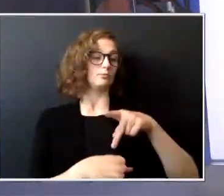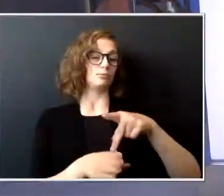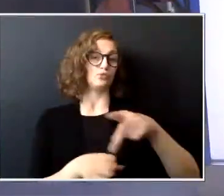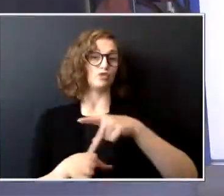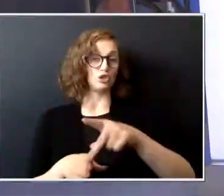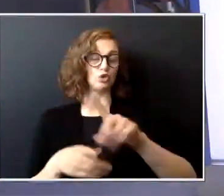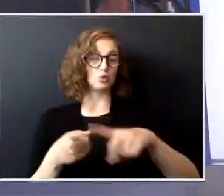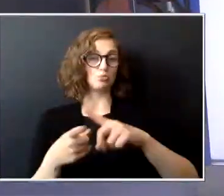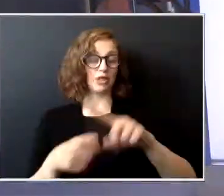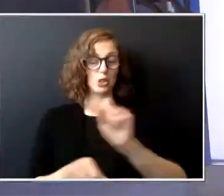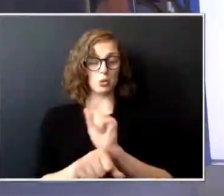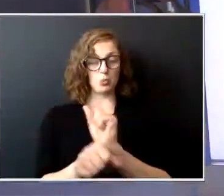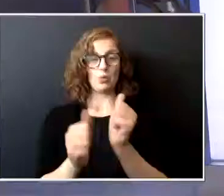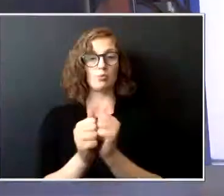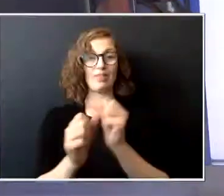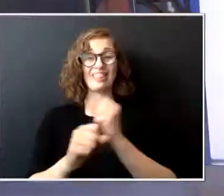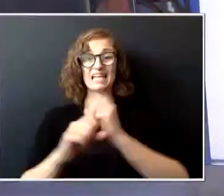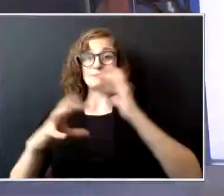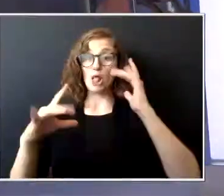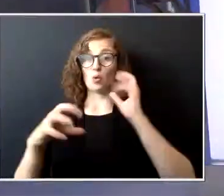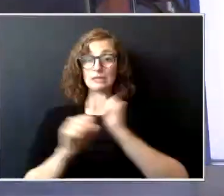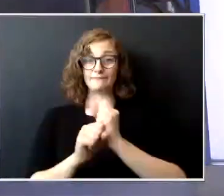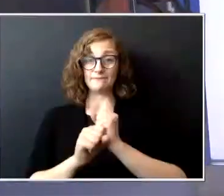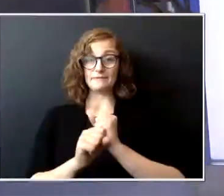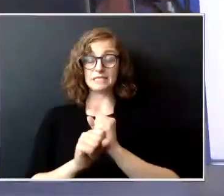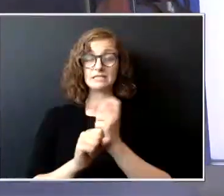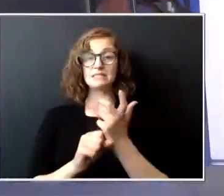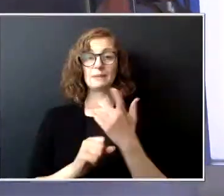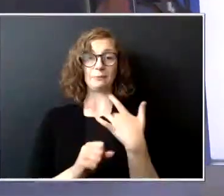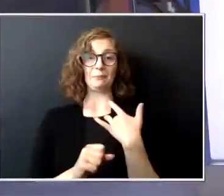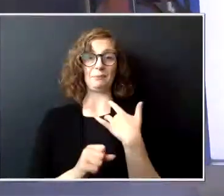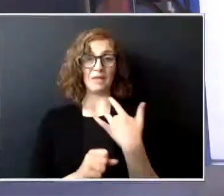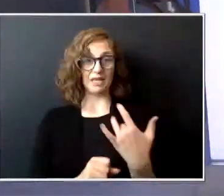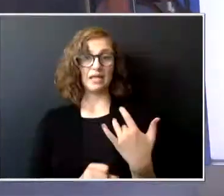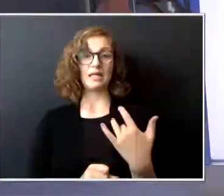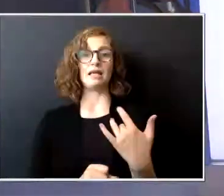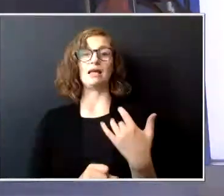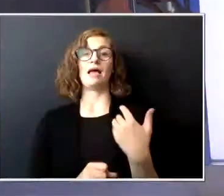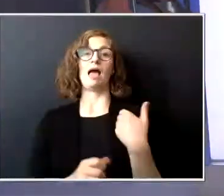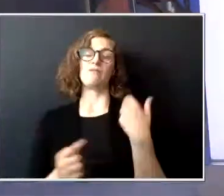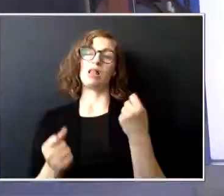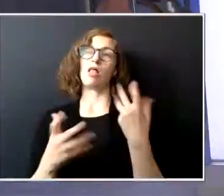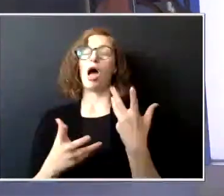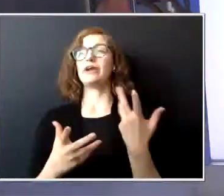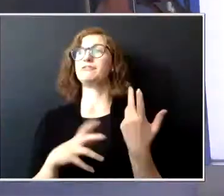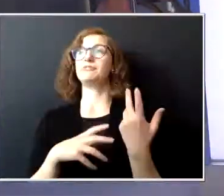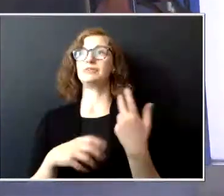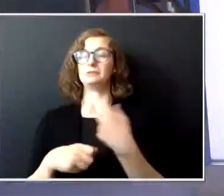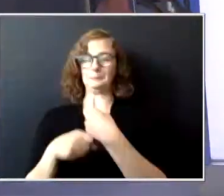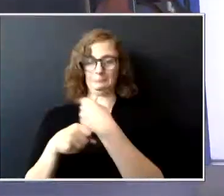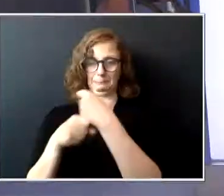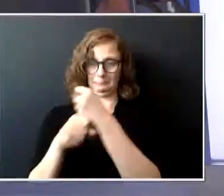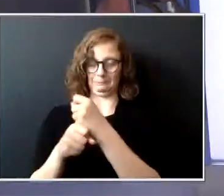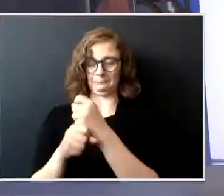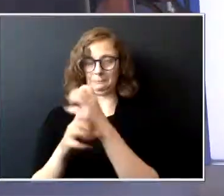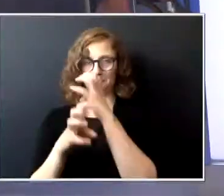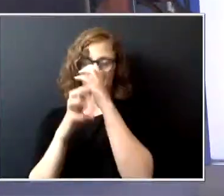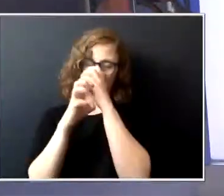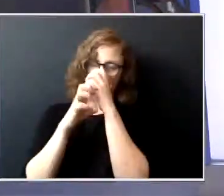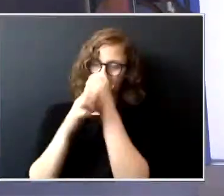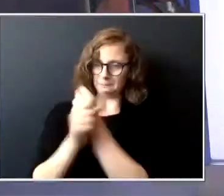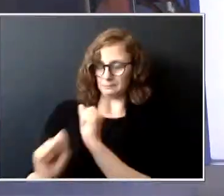devices, they tend to have a fair amount of manufacturing rigor. They tend to have a lot of safety equipment on, and they tend to do it